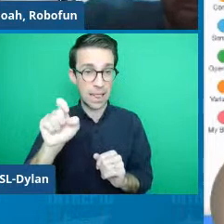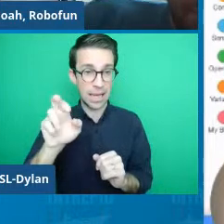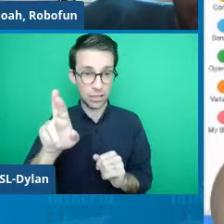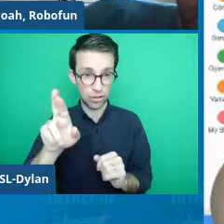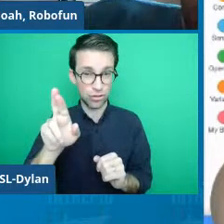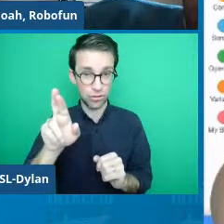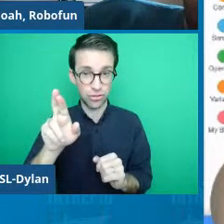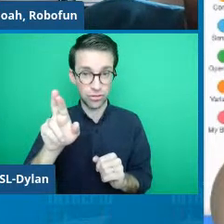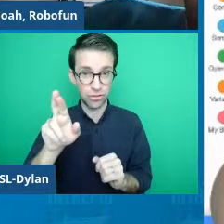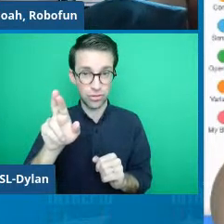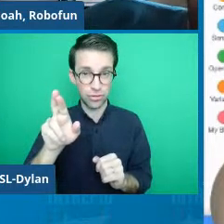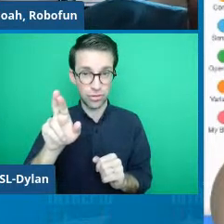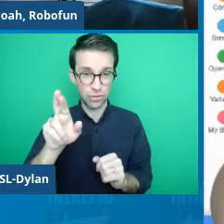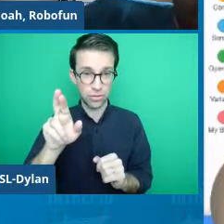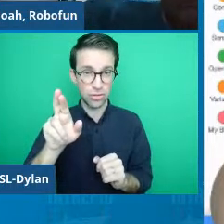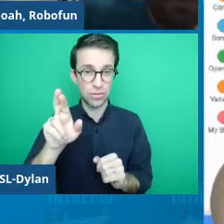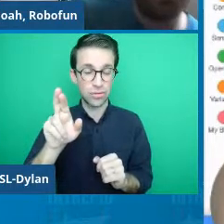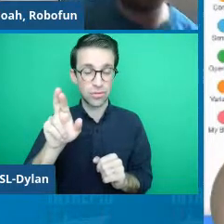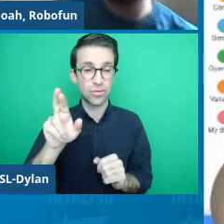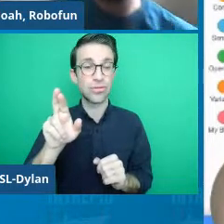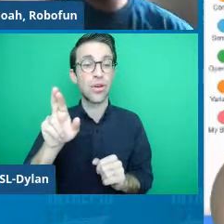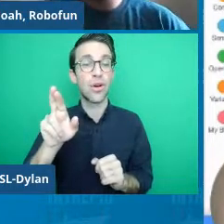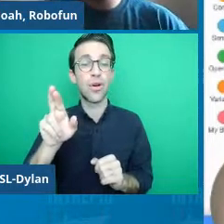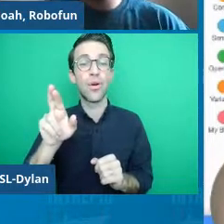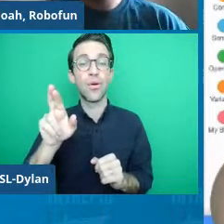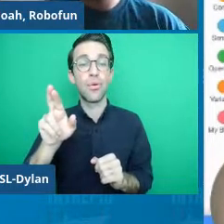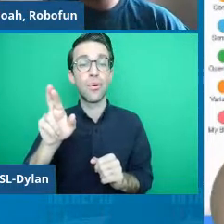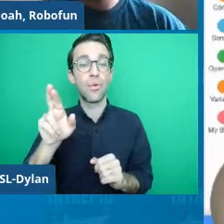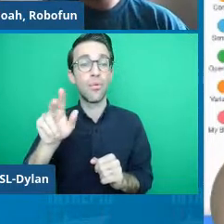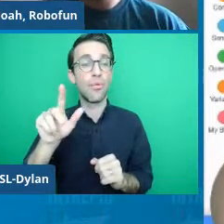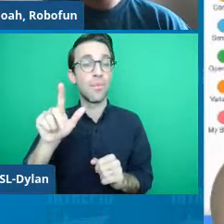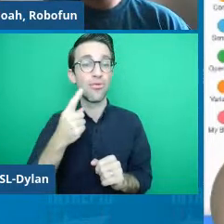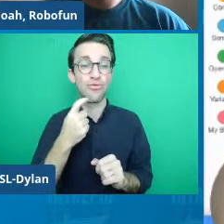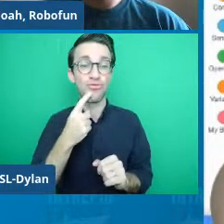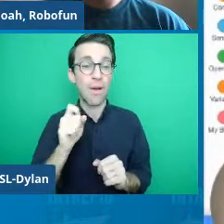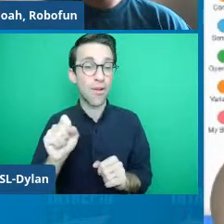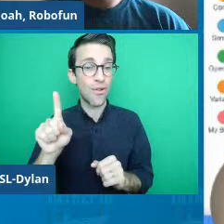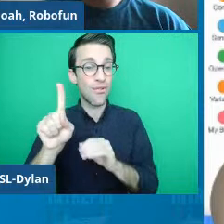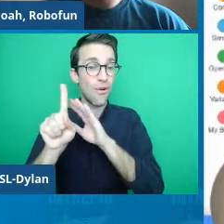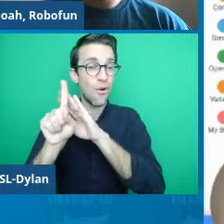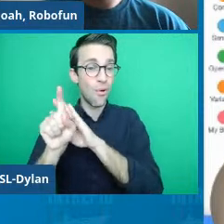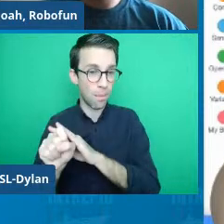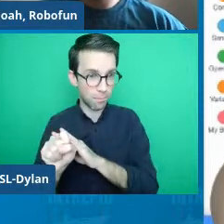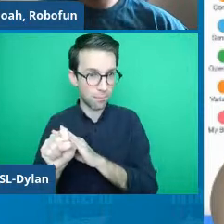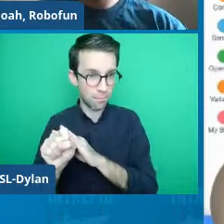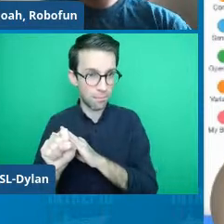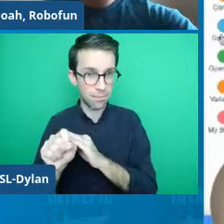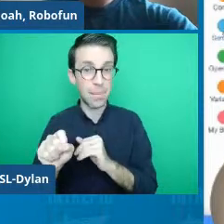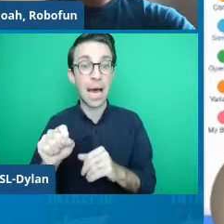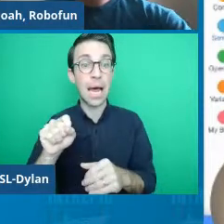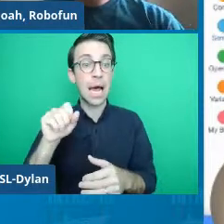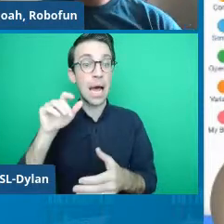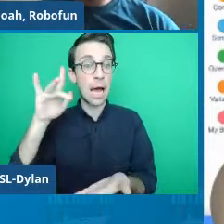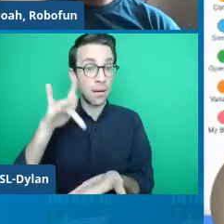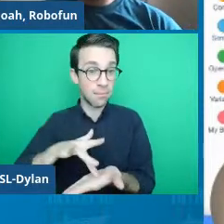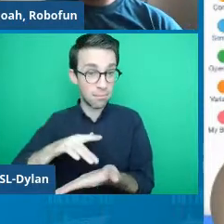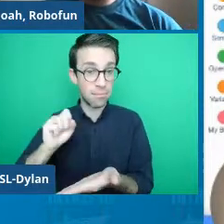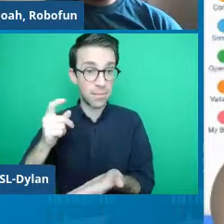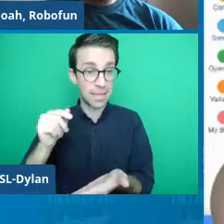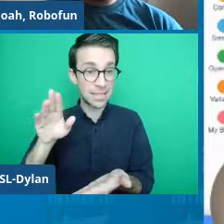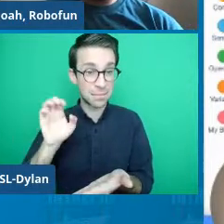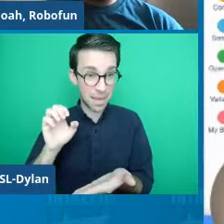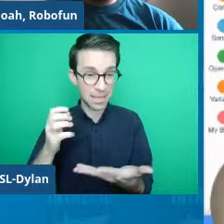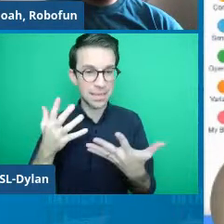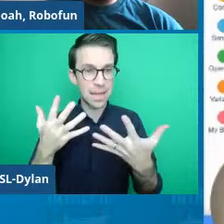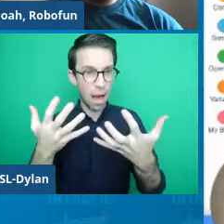hidden. So when green flag's clicked, it's gone. But when I click my space key, I want my laser to appear, but I don't want it to